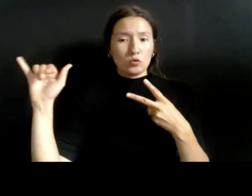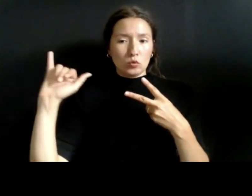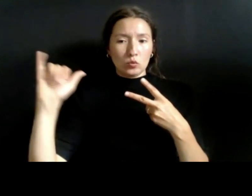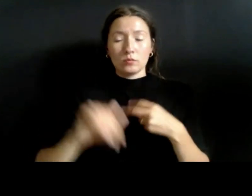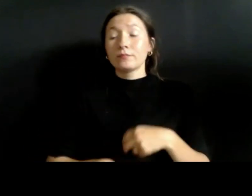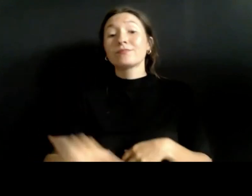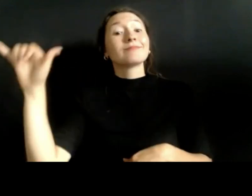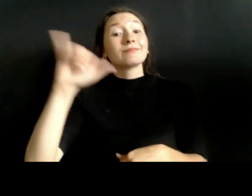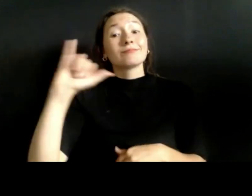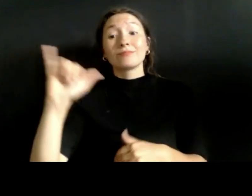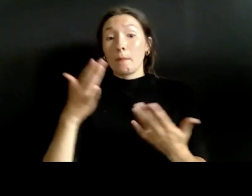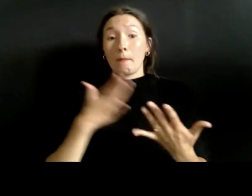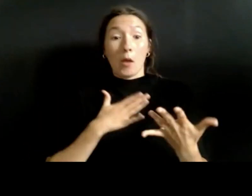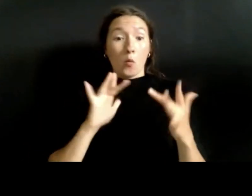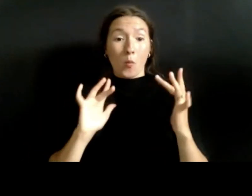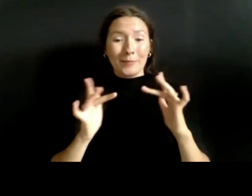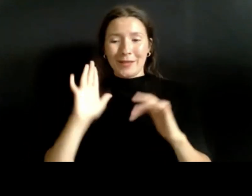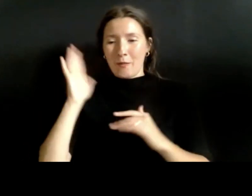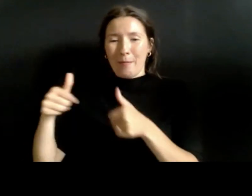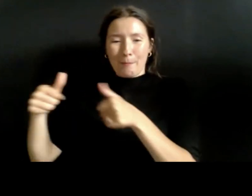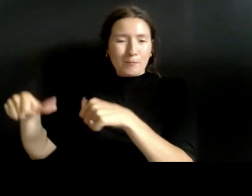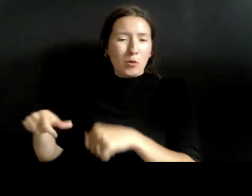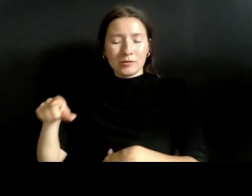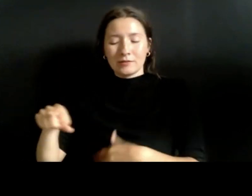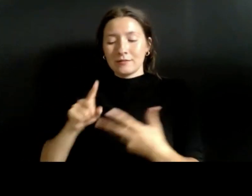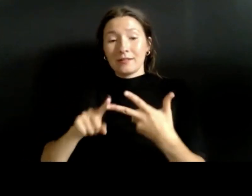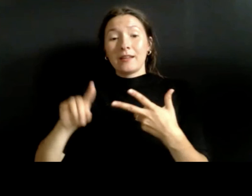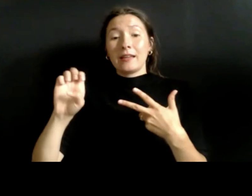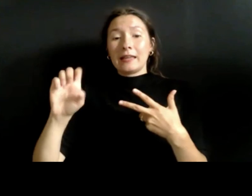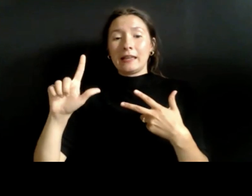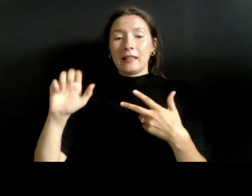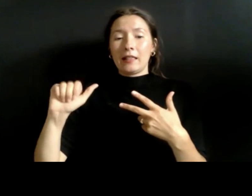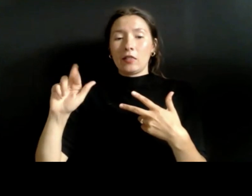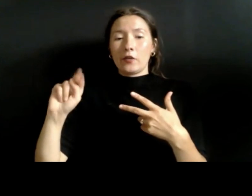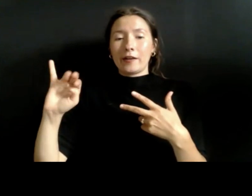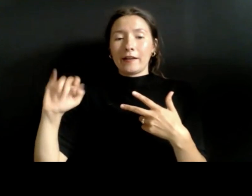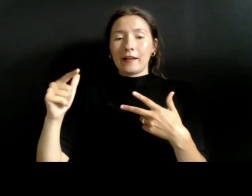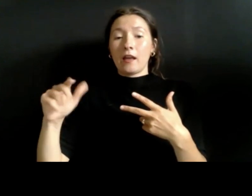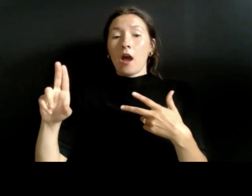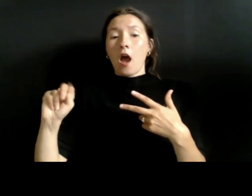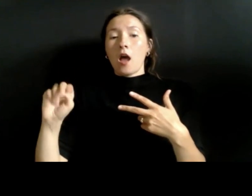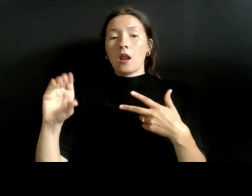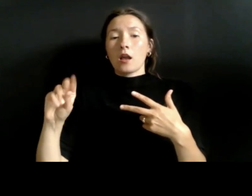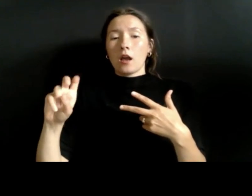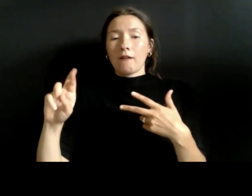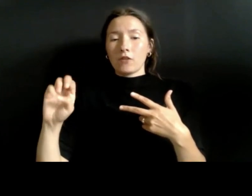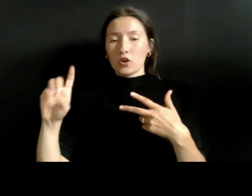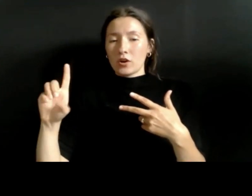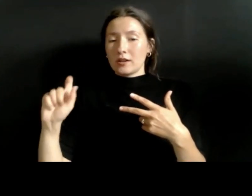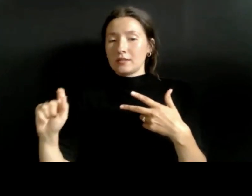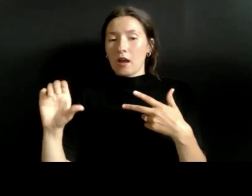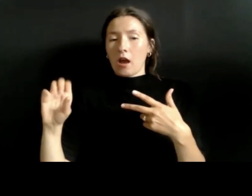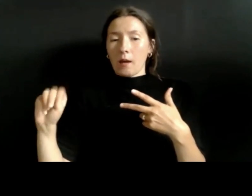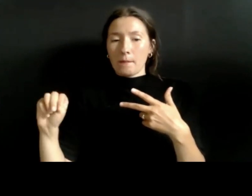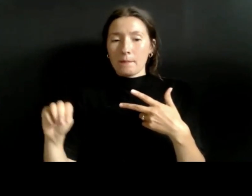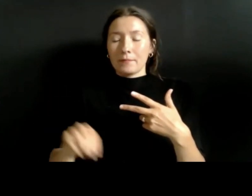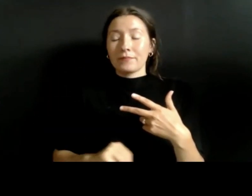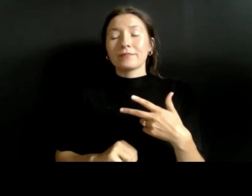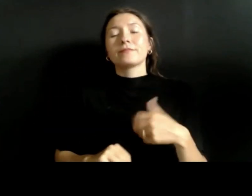elearninguncovered.com. I've had to take a little hiatus in second quarter, so there haven't been any blog posts in a while, but I do have